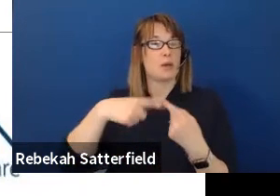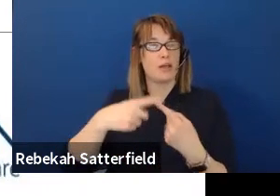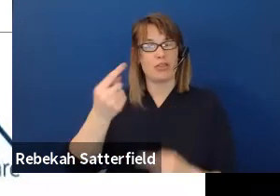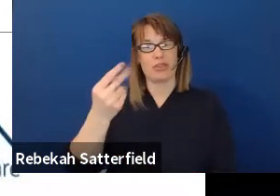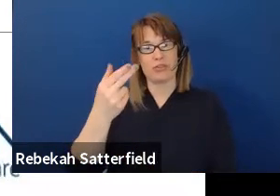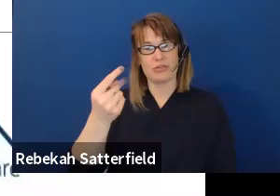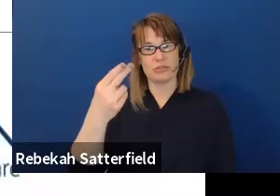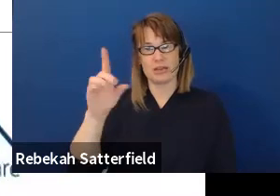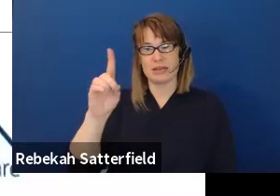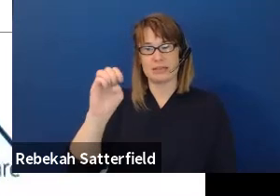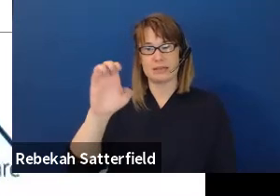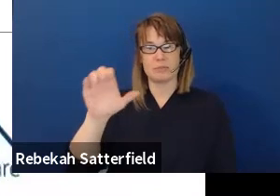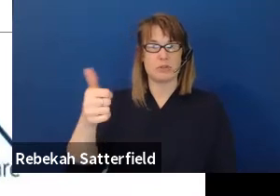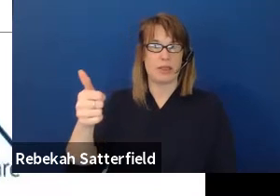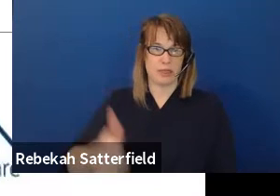10th.